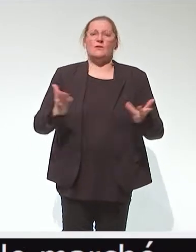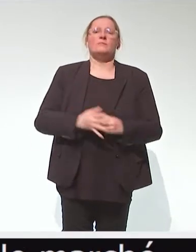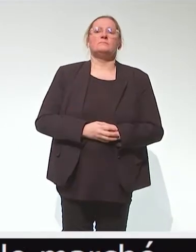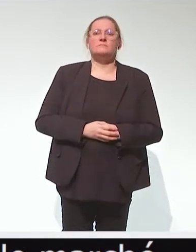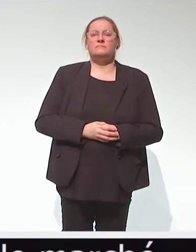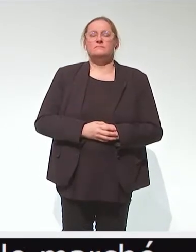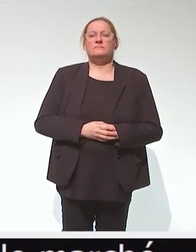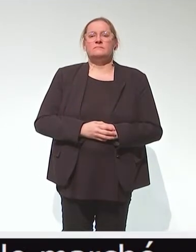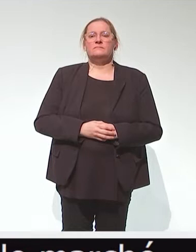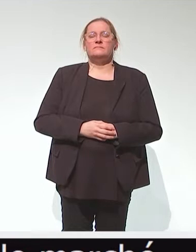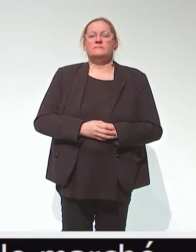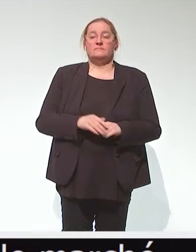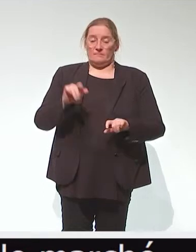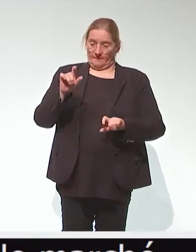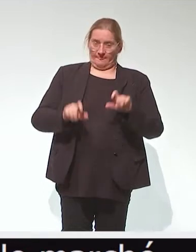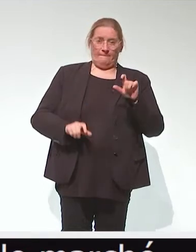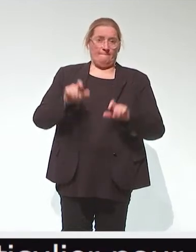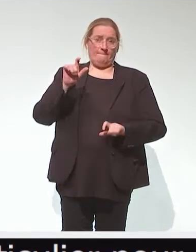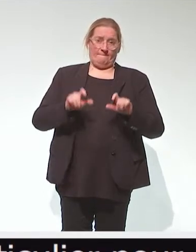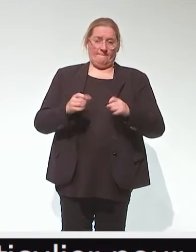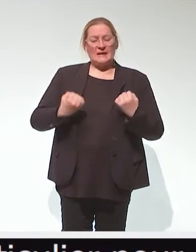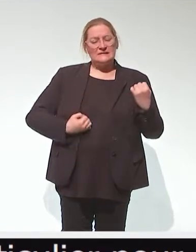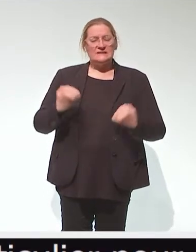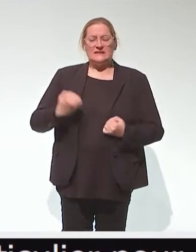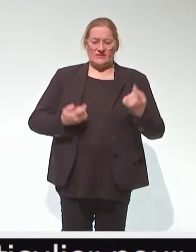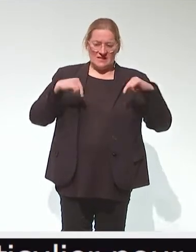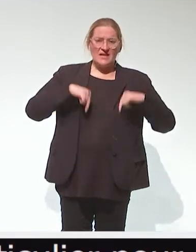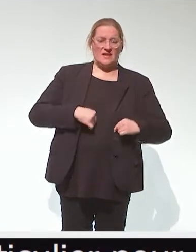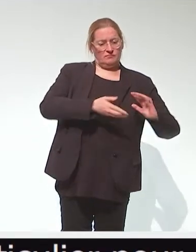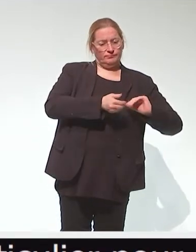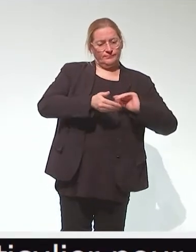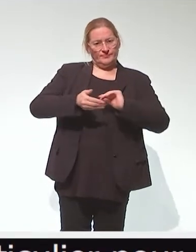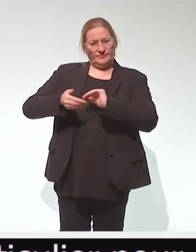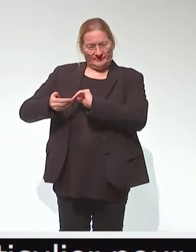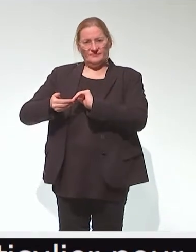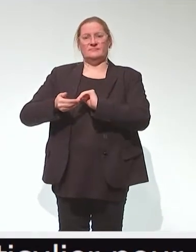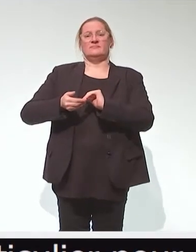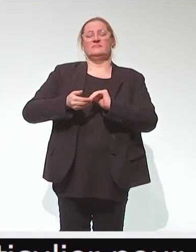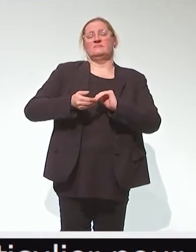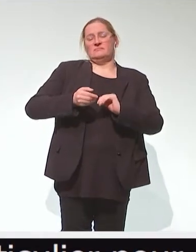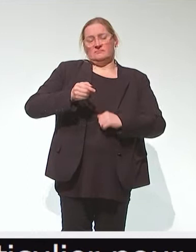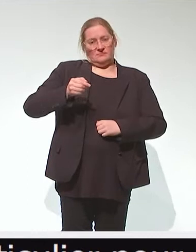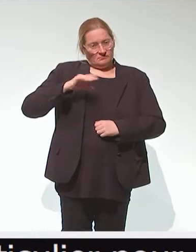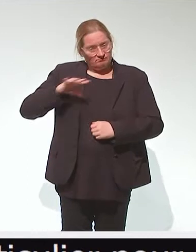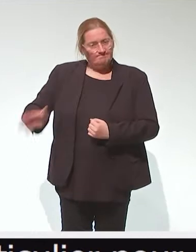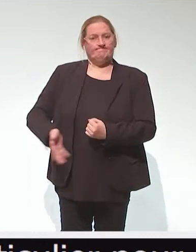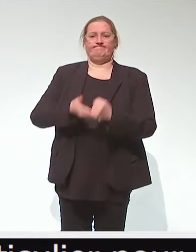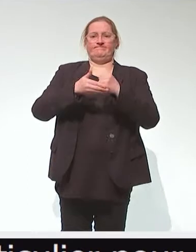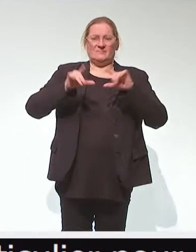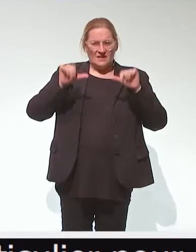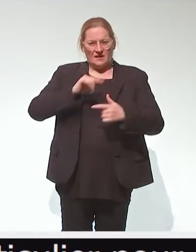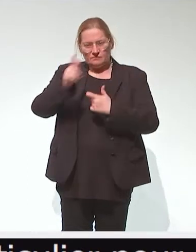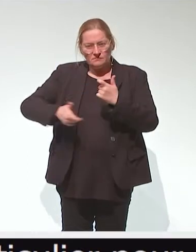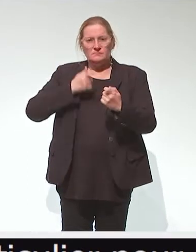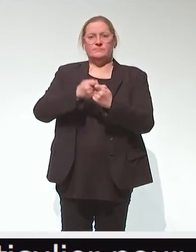And that's a particular focus that we have with the comprehensive employment strategy. And we have a comprehensive employment strategy